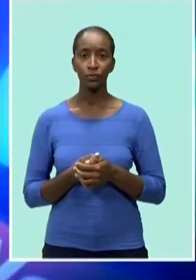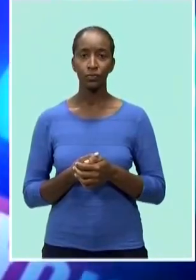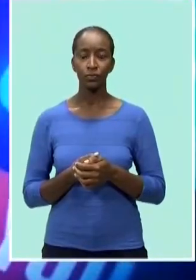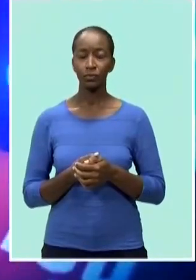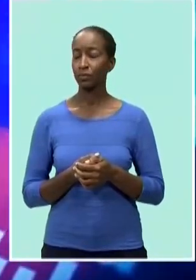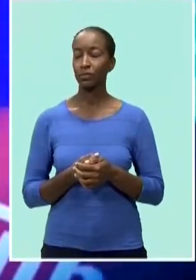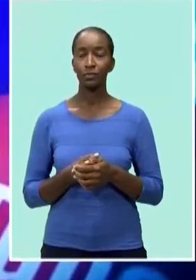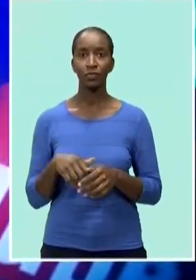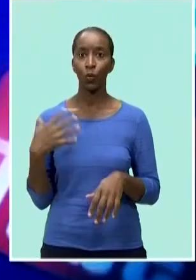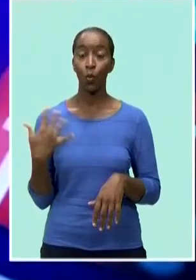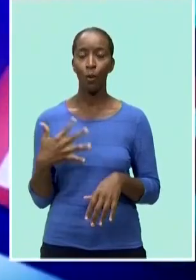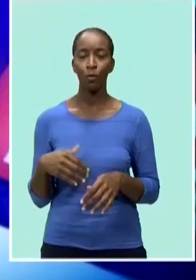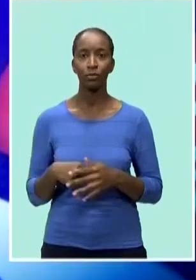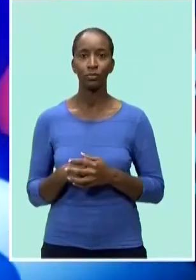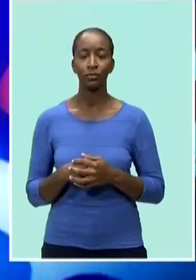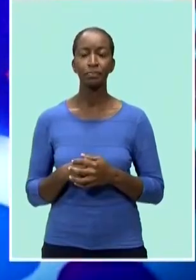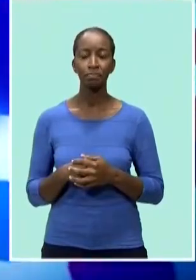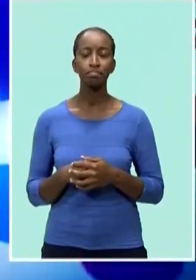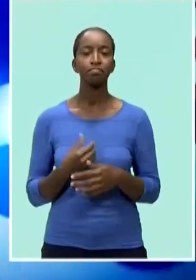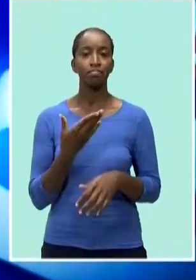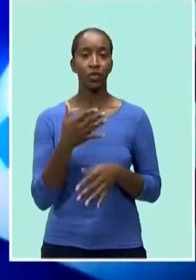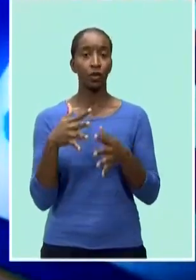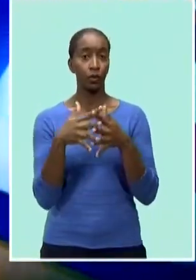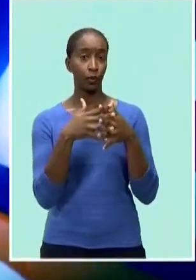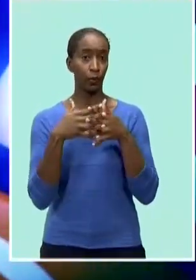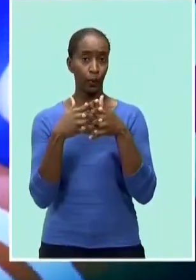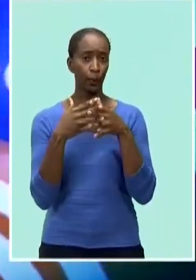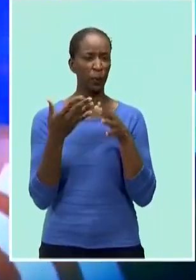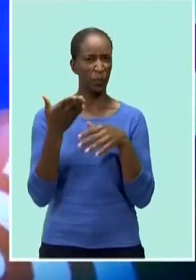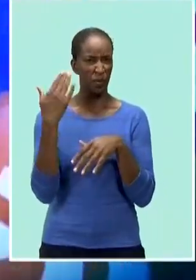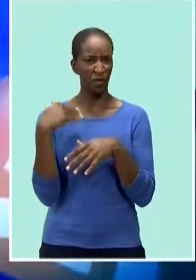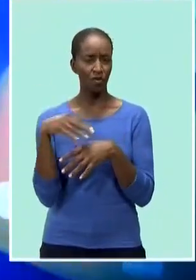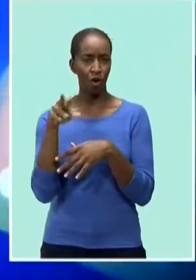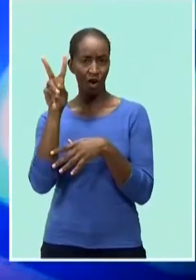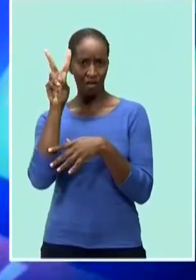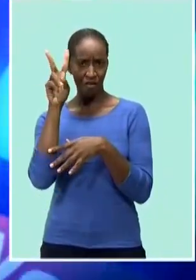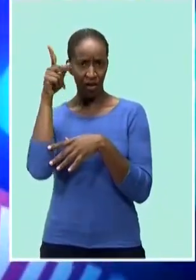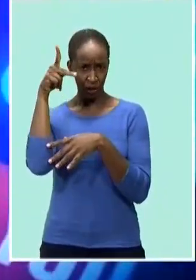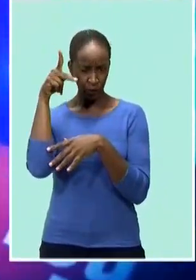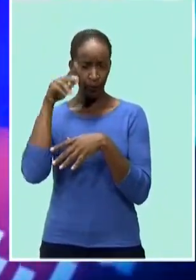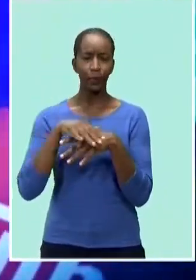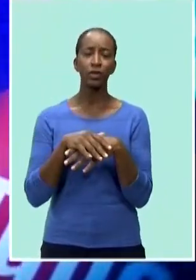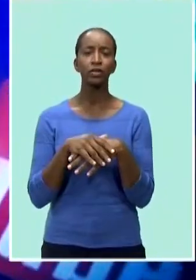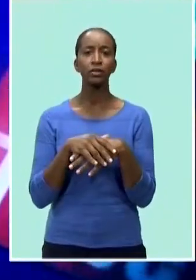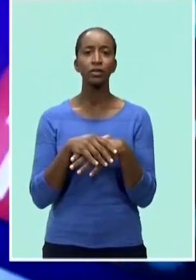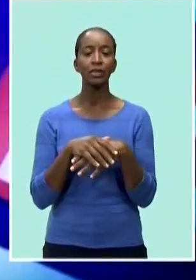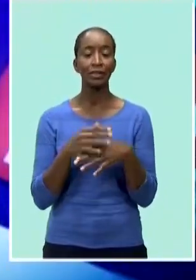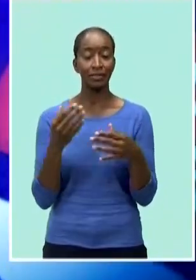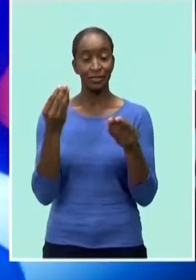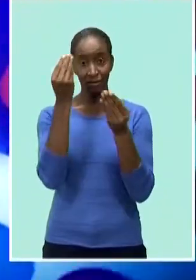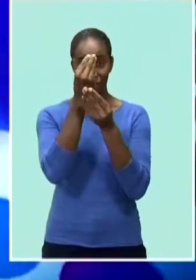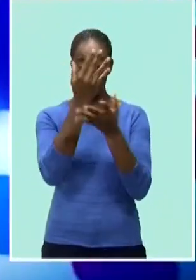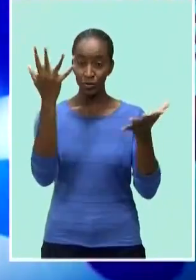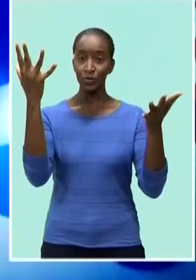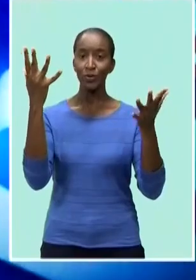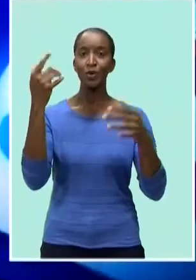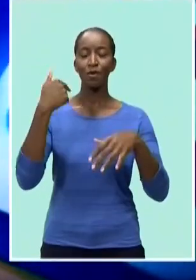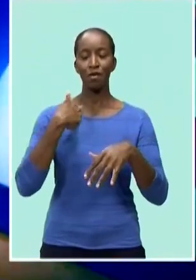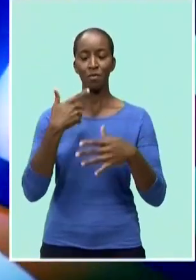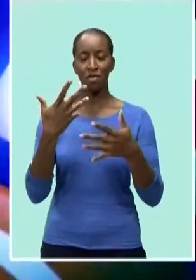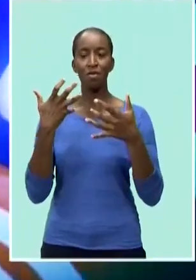Unbelievable stuff there. Well, in the U.S., former Vice President Joe Biden has launched his run for presidency. He made the official announcement